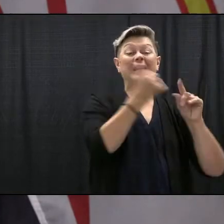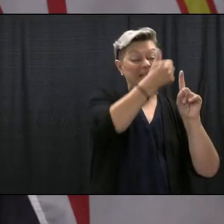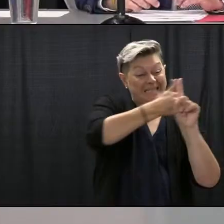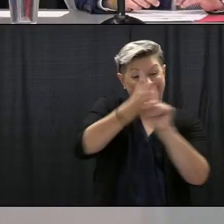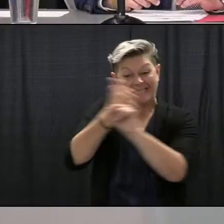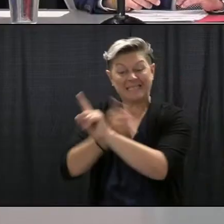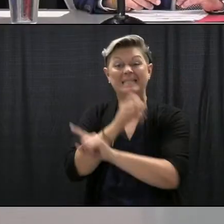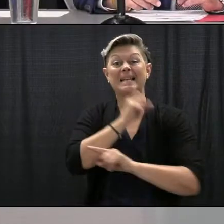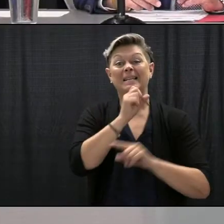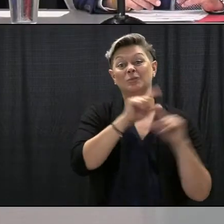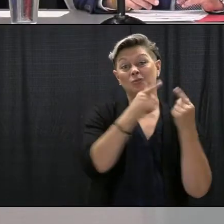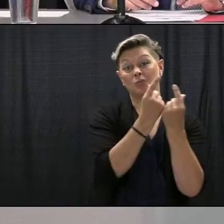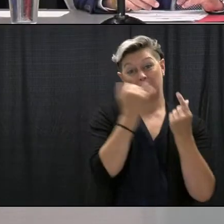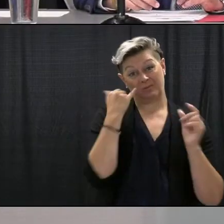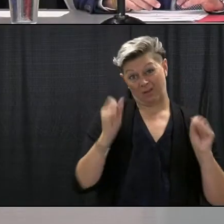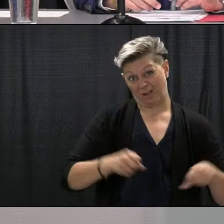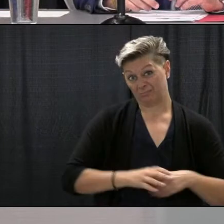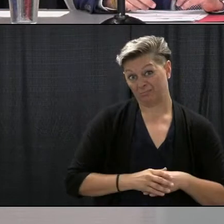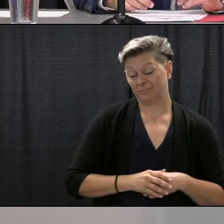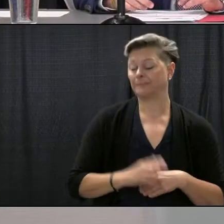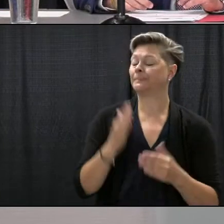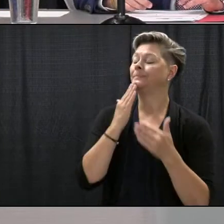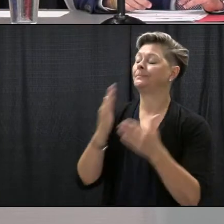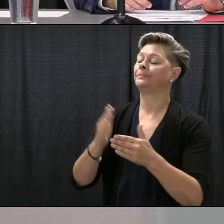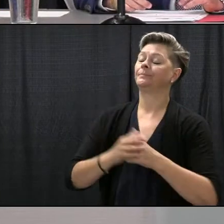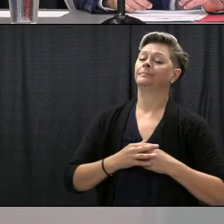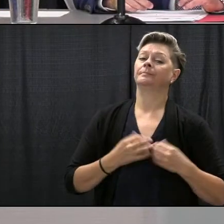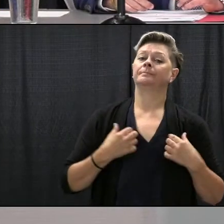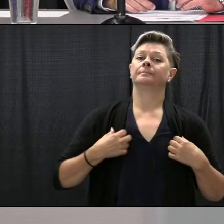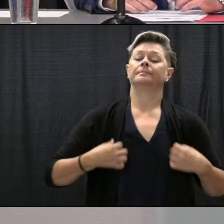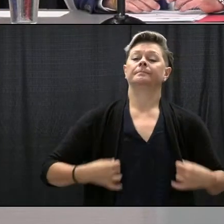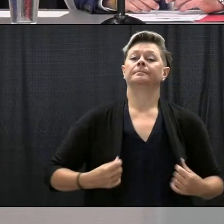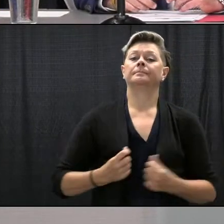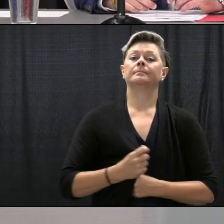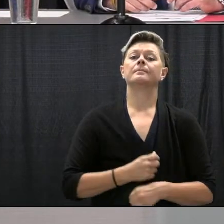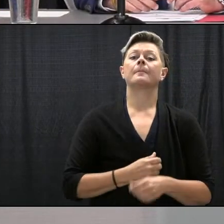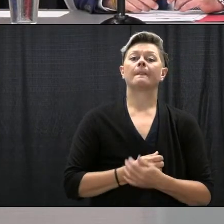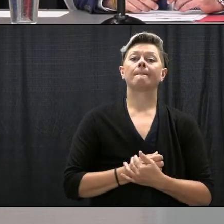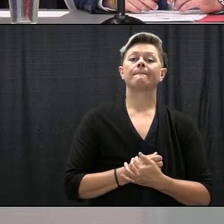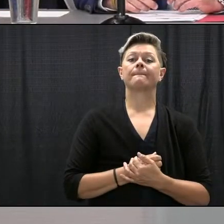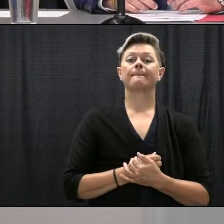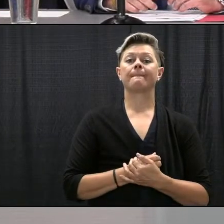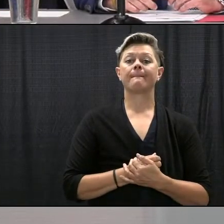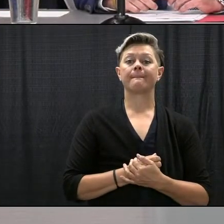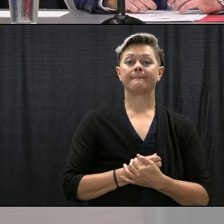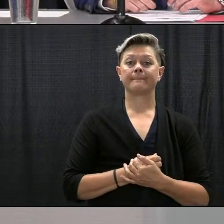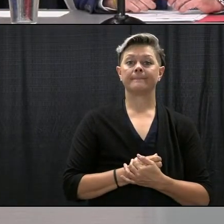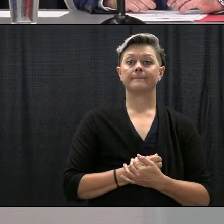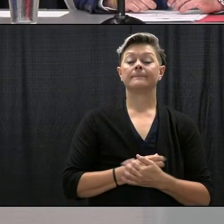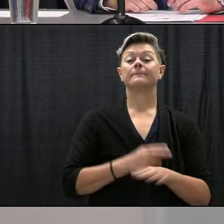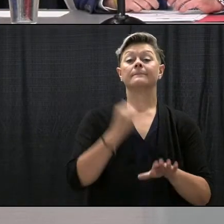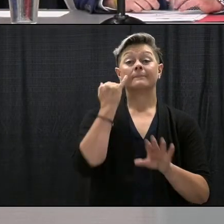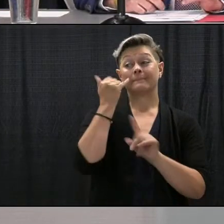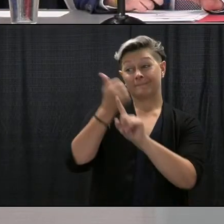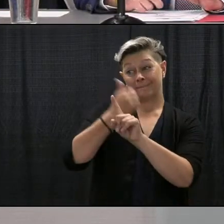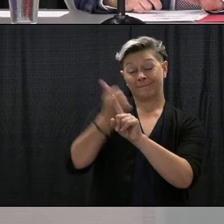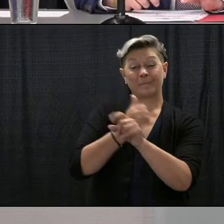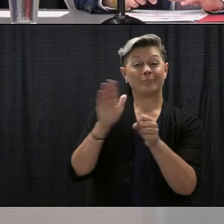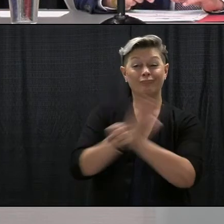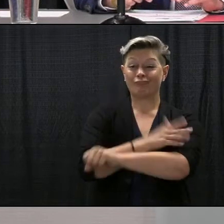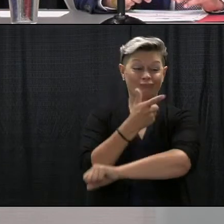Okay, thank you. And I also like to ask, since there's no reason for a fully vaccinated person to get a